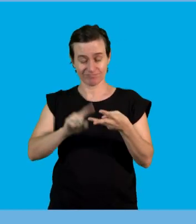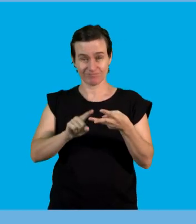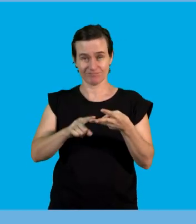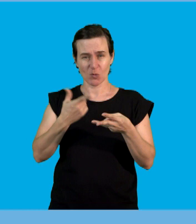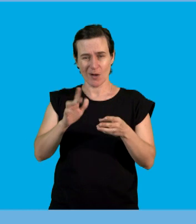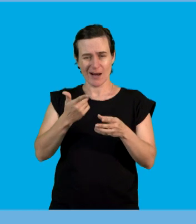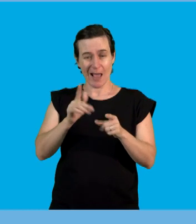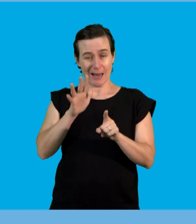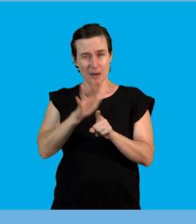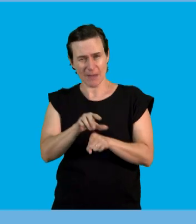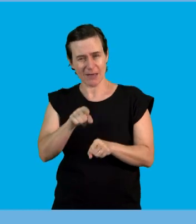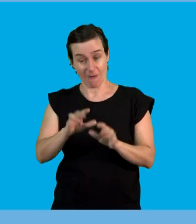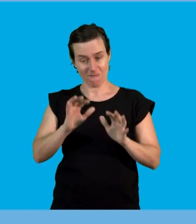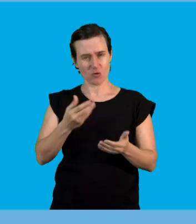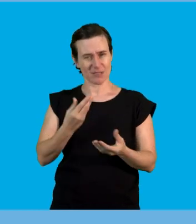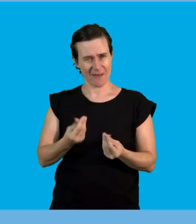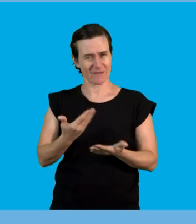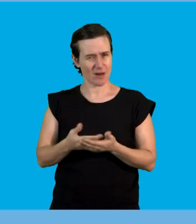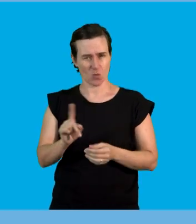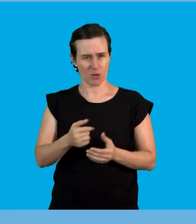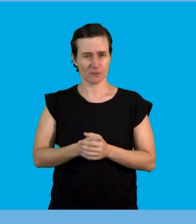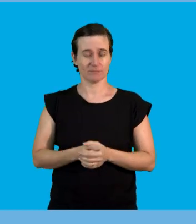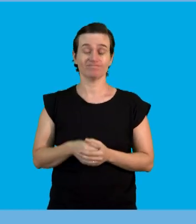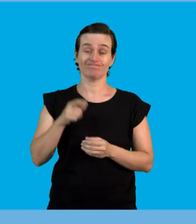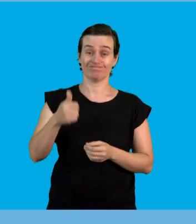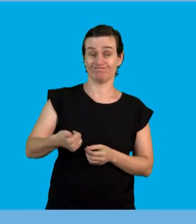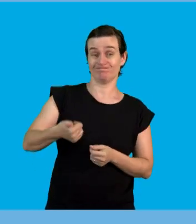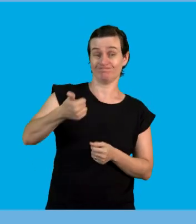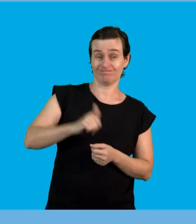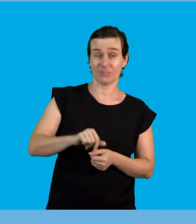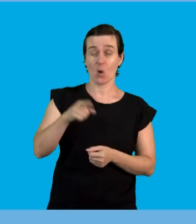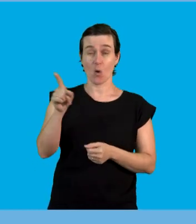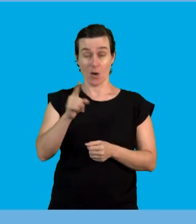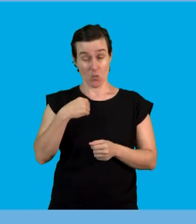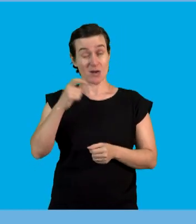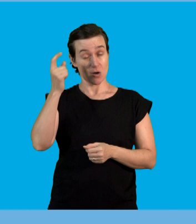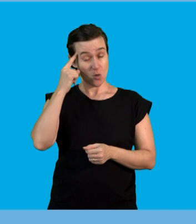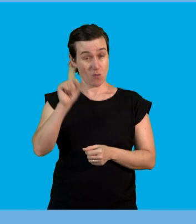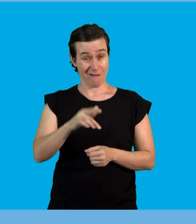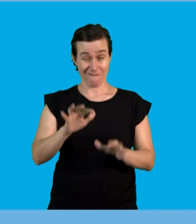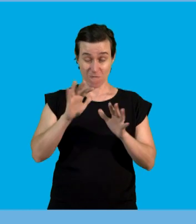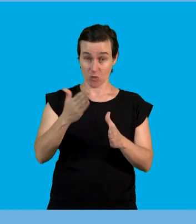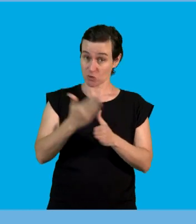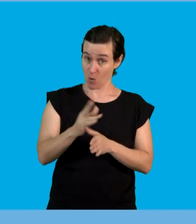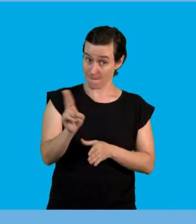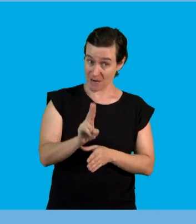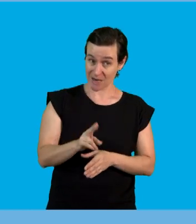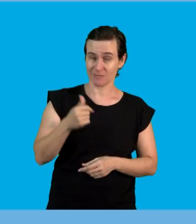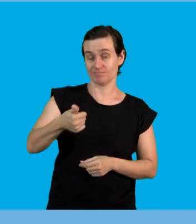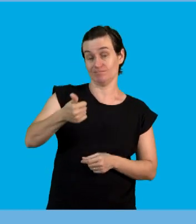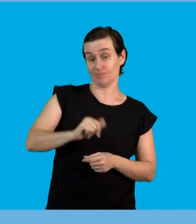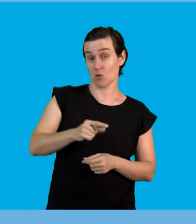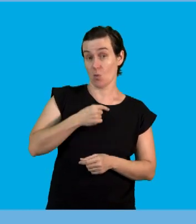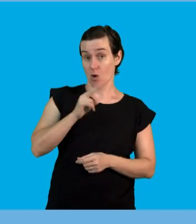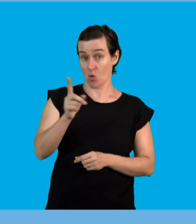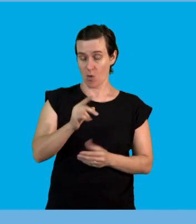of this force. We further went on to look at the forces that are always working in pairs. We also now looked at the balanced and the